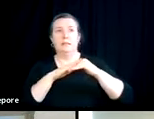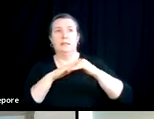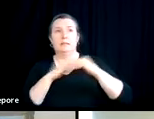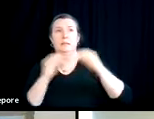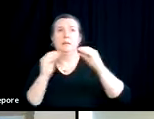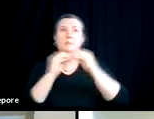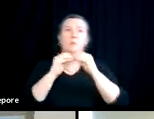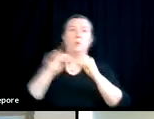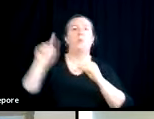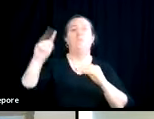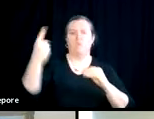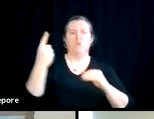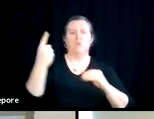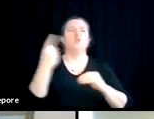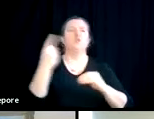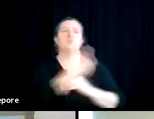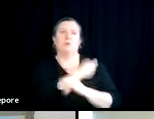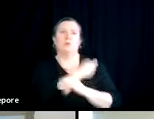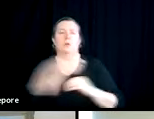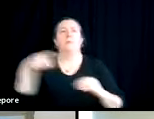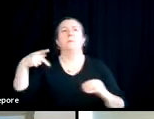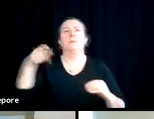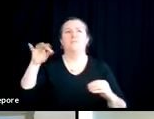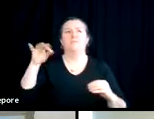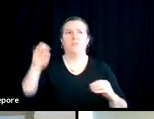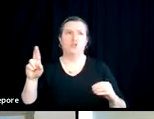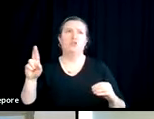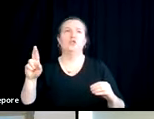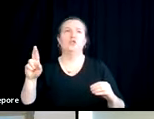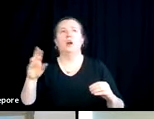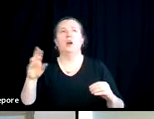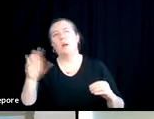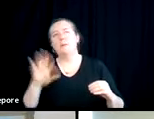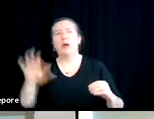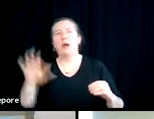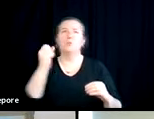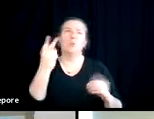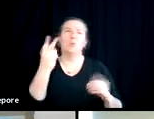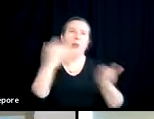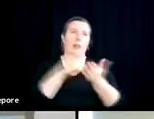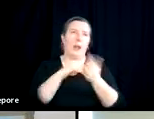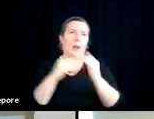Pfizer, an increase of about 12,000 doses for a total of